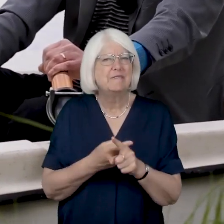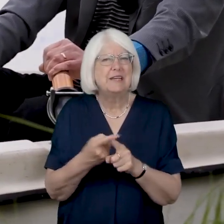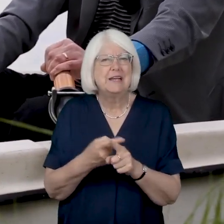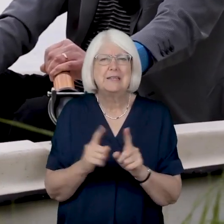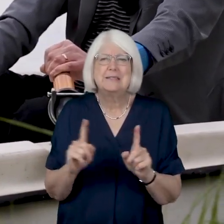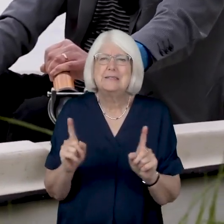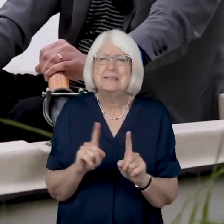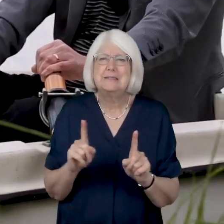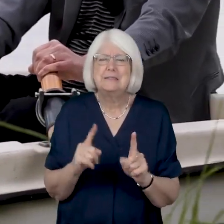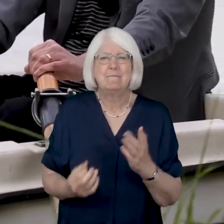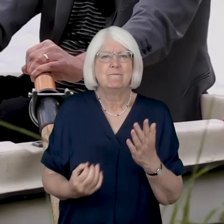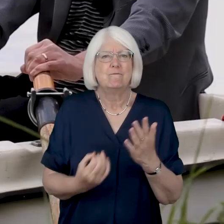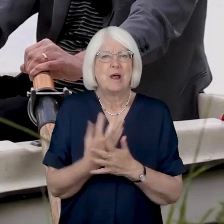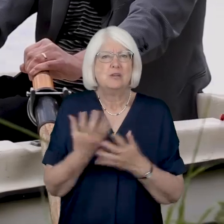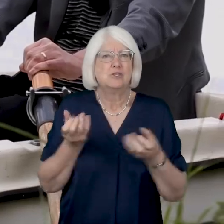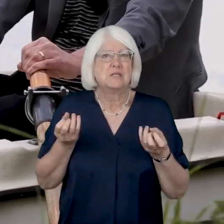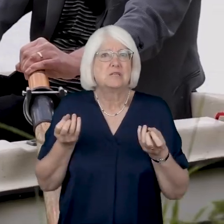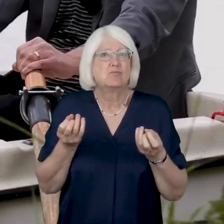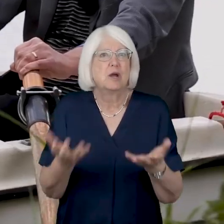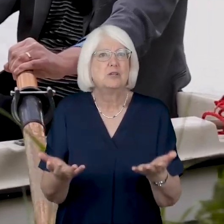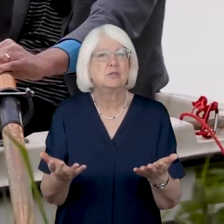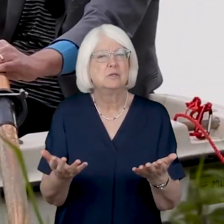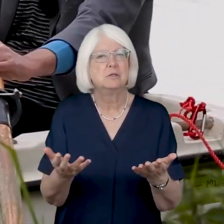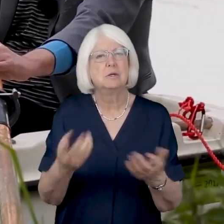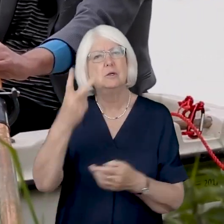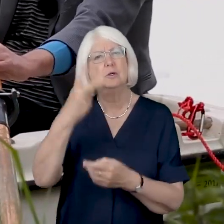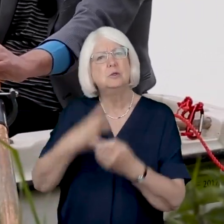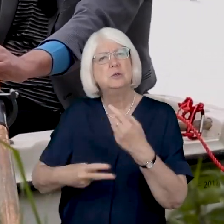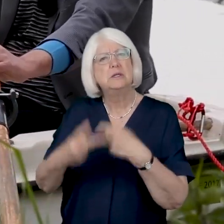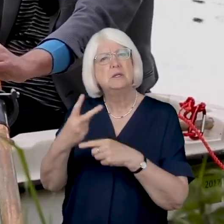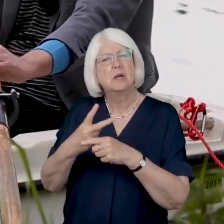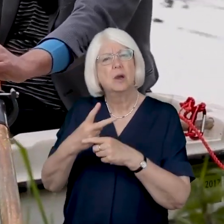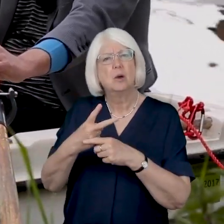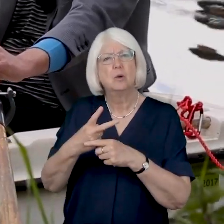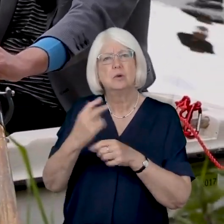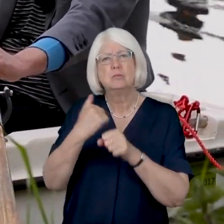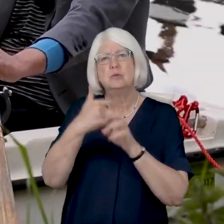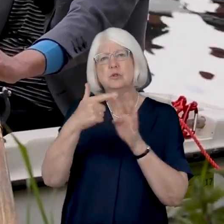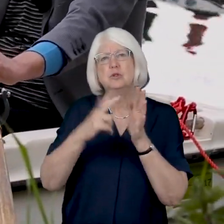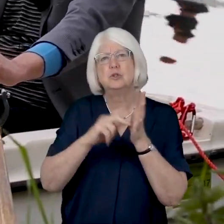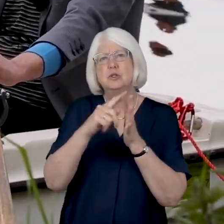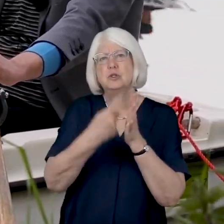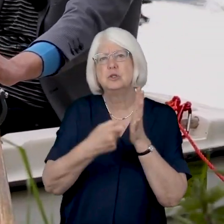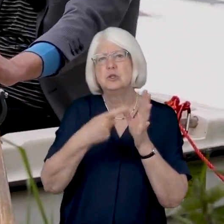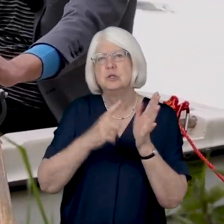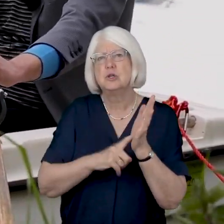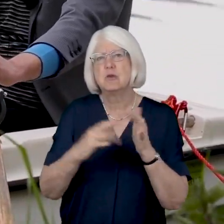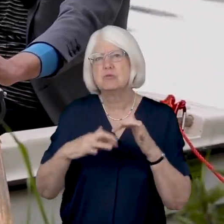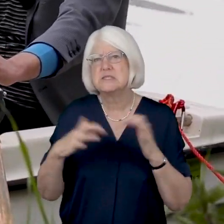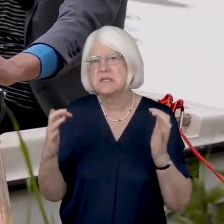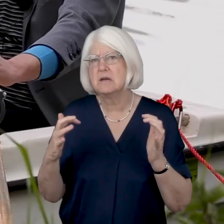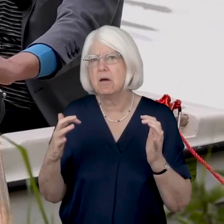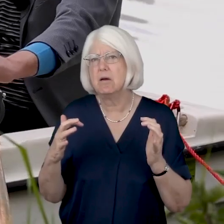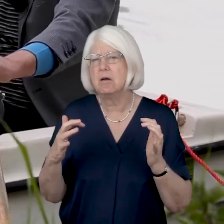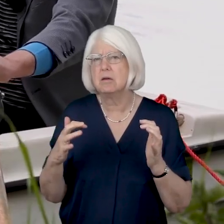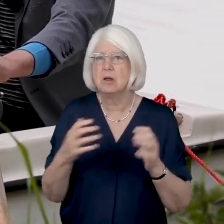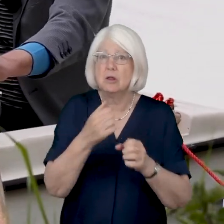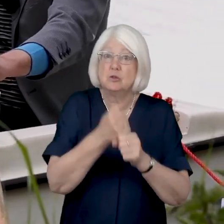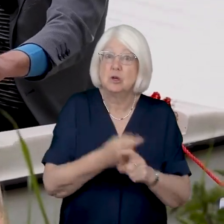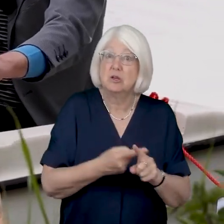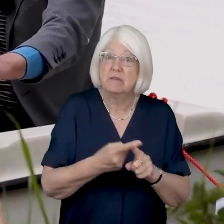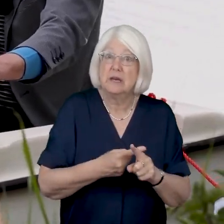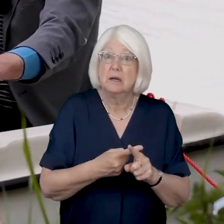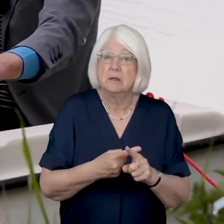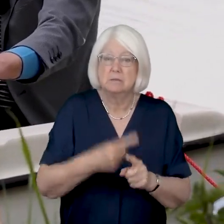England and fresh expressions. A couple of years ago at Synod, the Church of England has, you know,